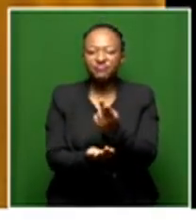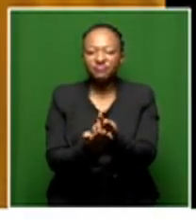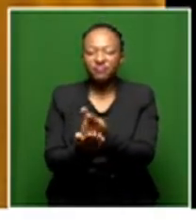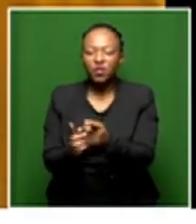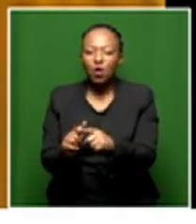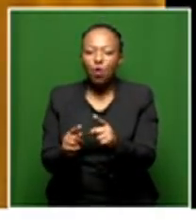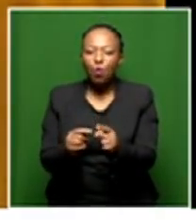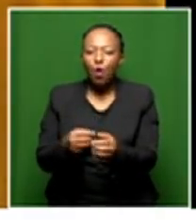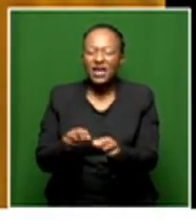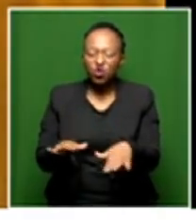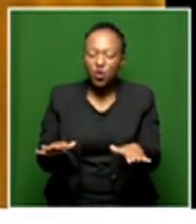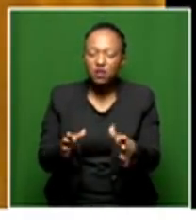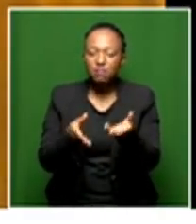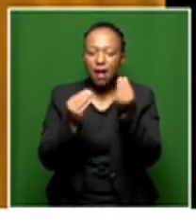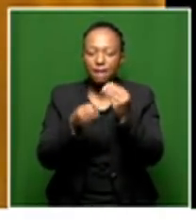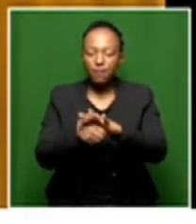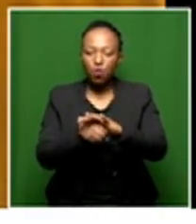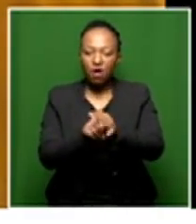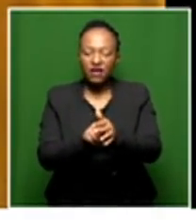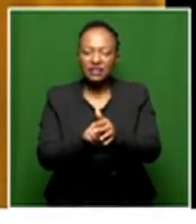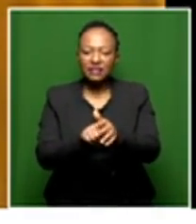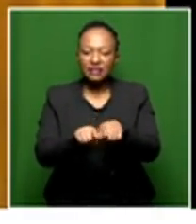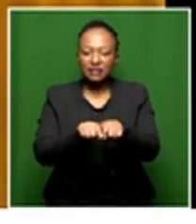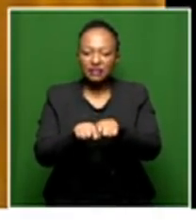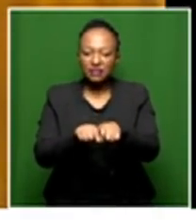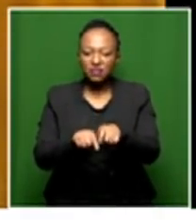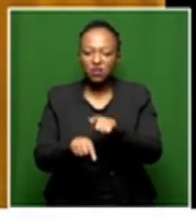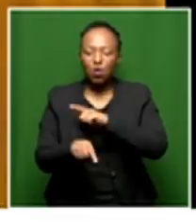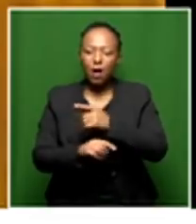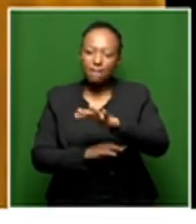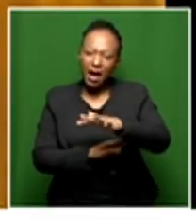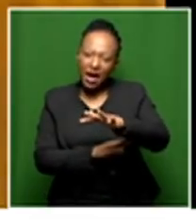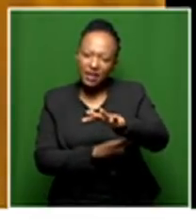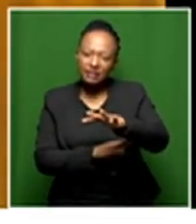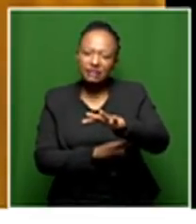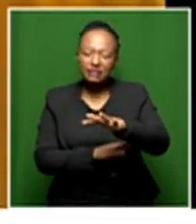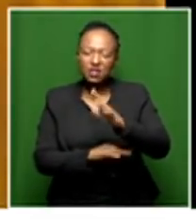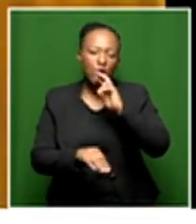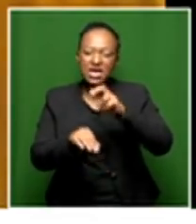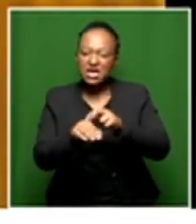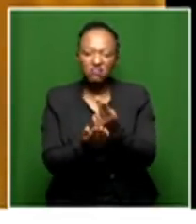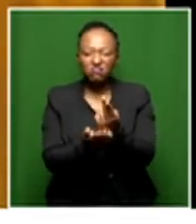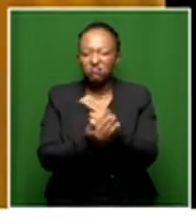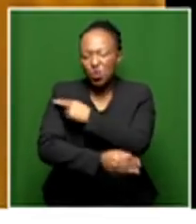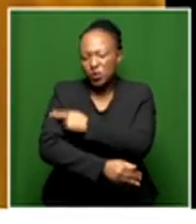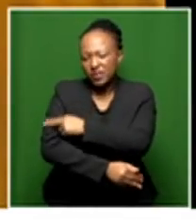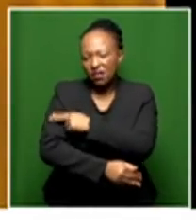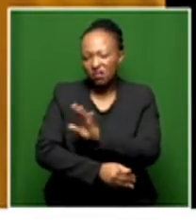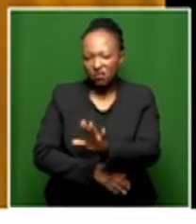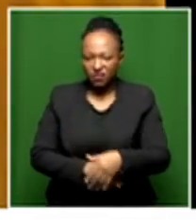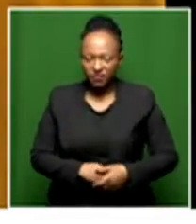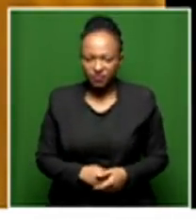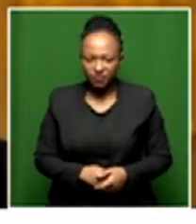of the children that get COVID or test positive for COVID have mild symptoms that don't require them to be in hospital.